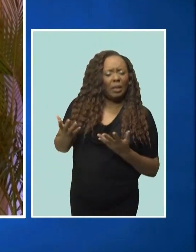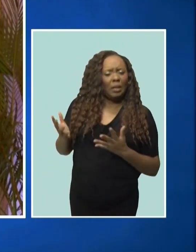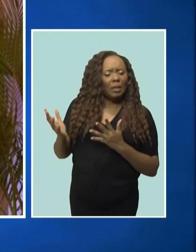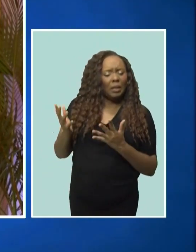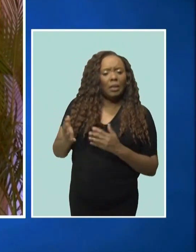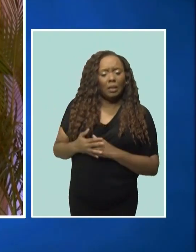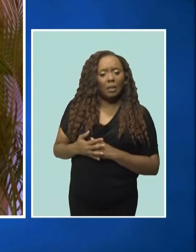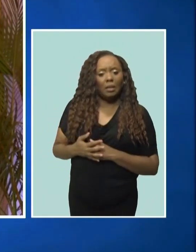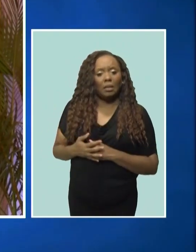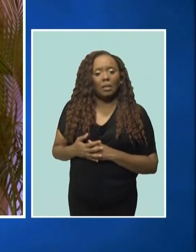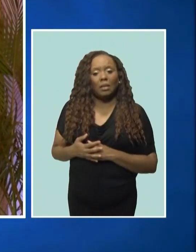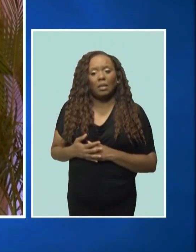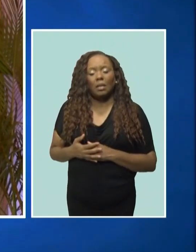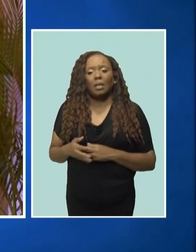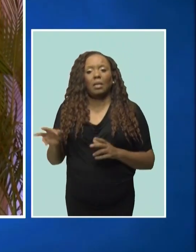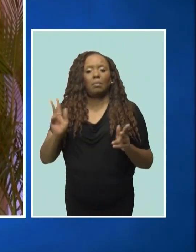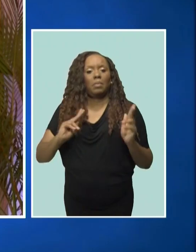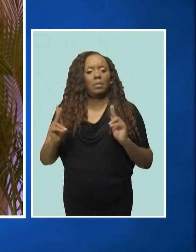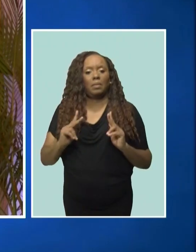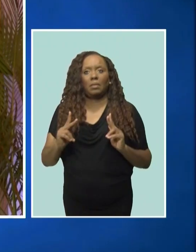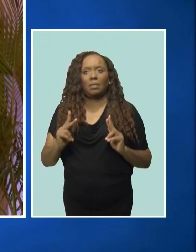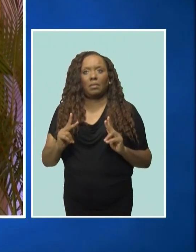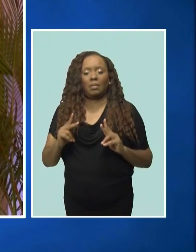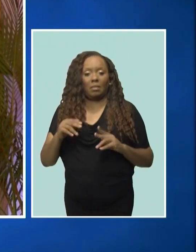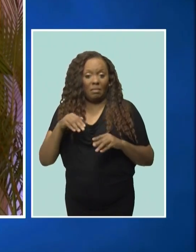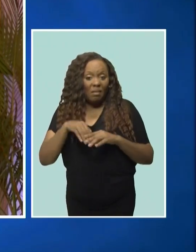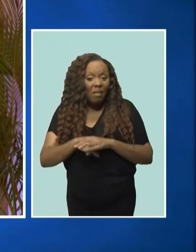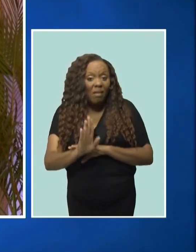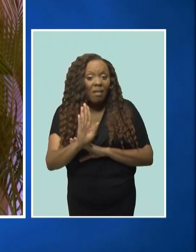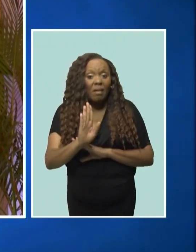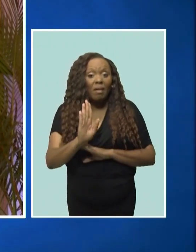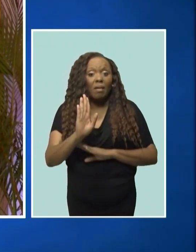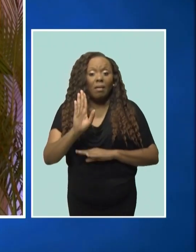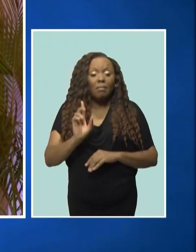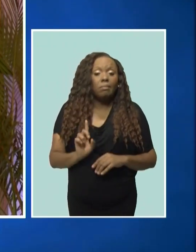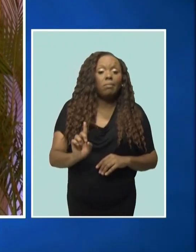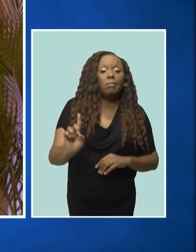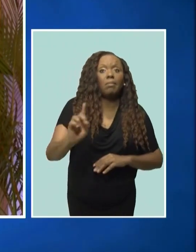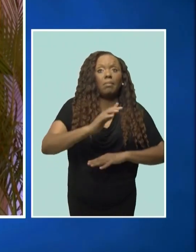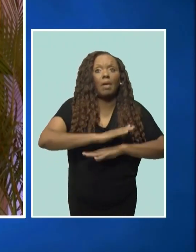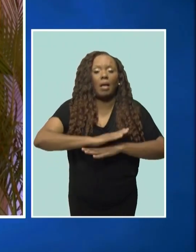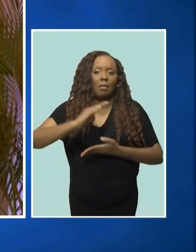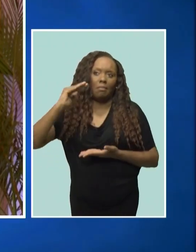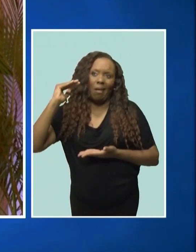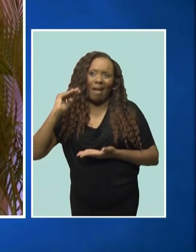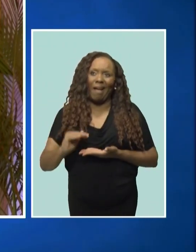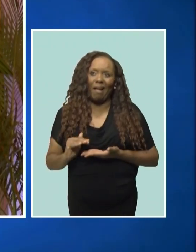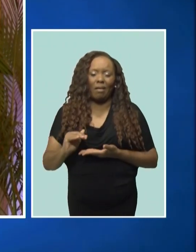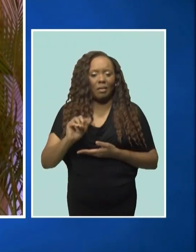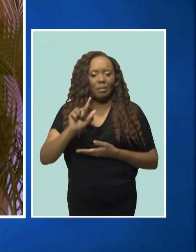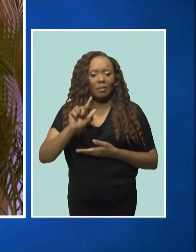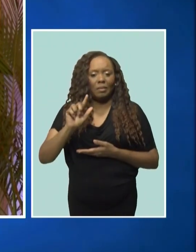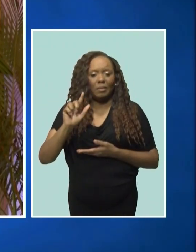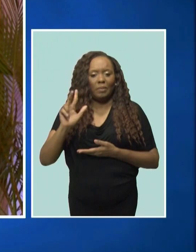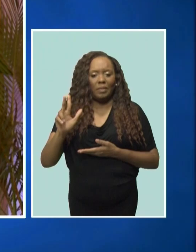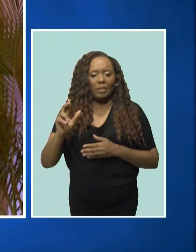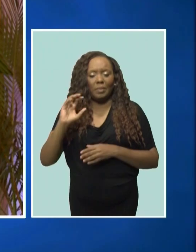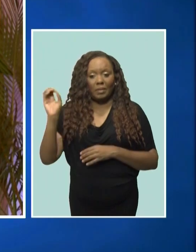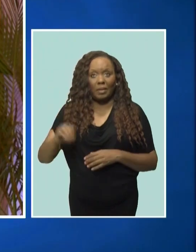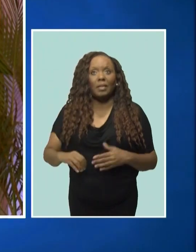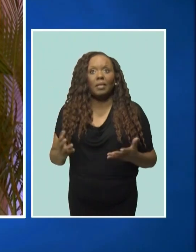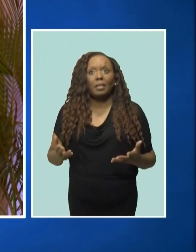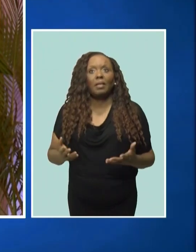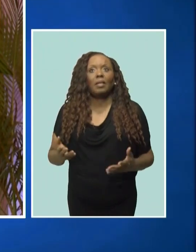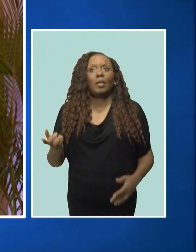And over-the-counter transaction volumes have decreased by 23% year-on-year. Say it with me, folks.